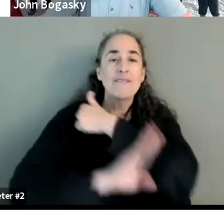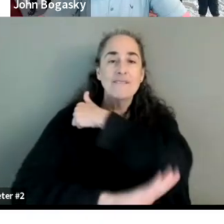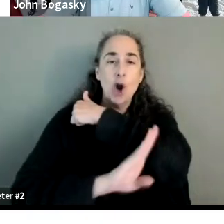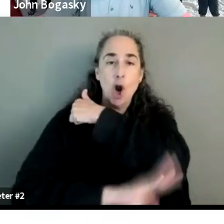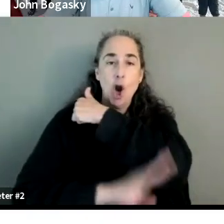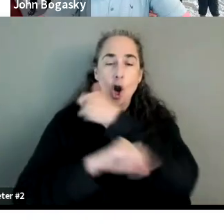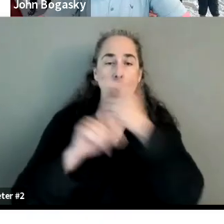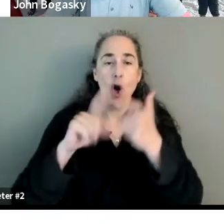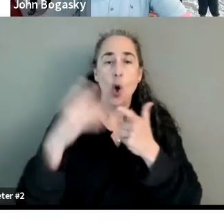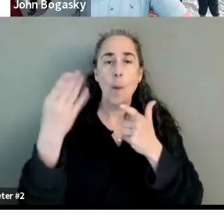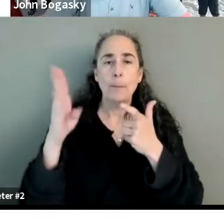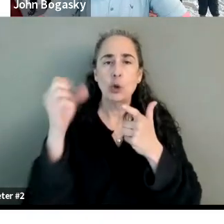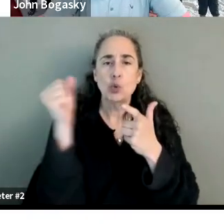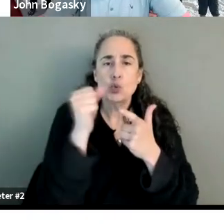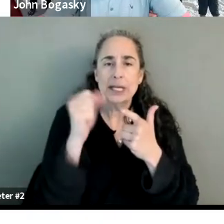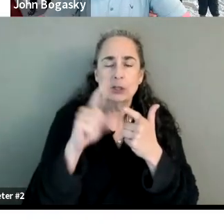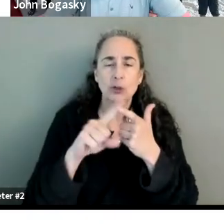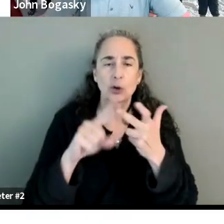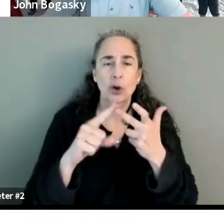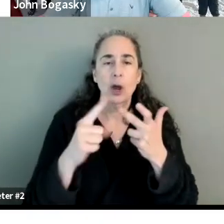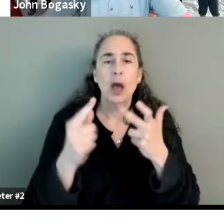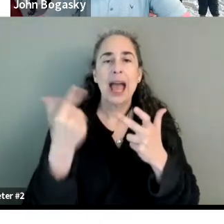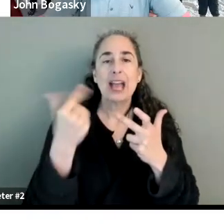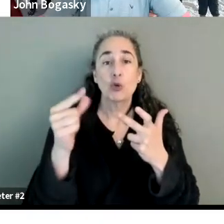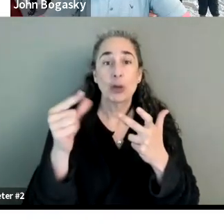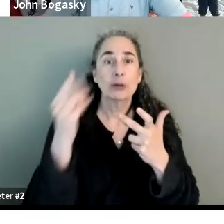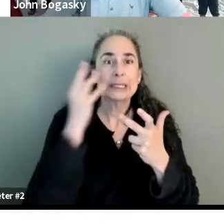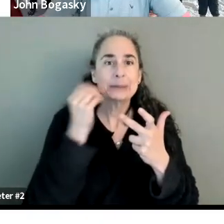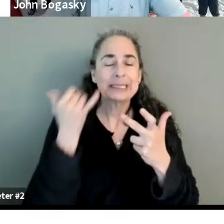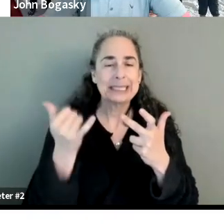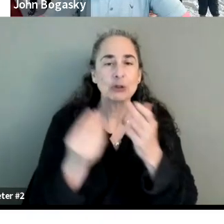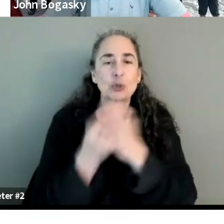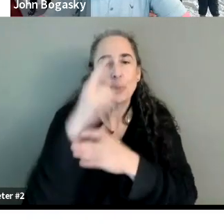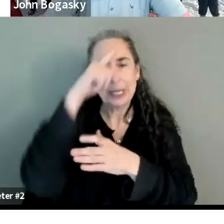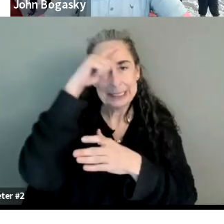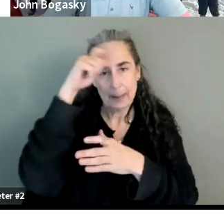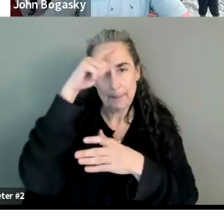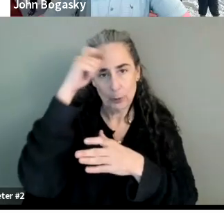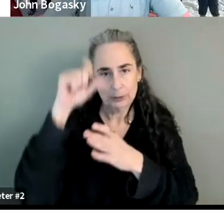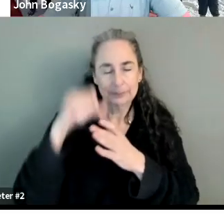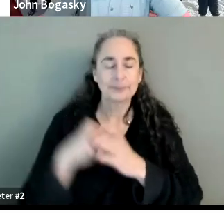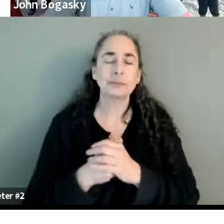blue is the winter season, and green is what we're in right now, is the spring and summer season.